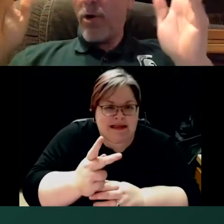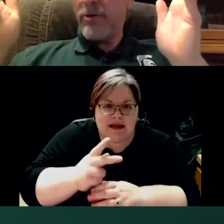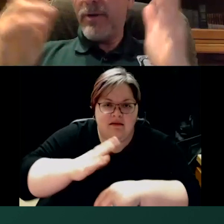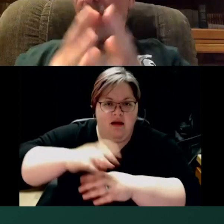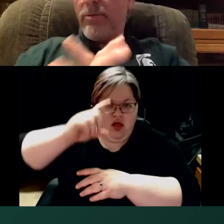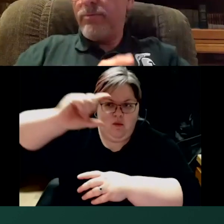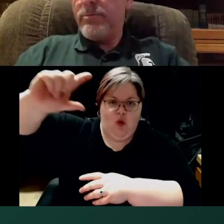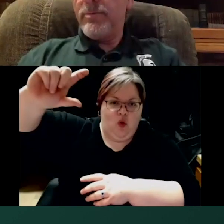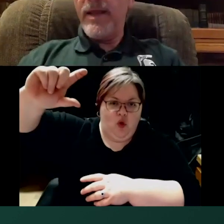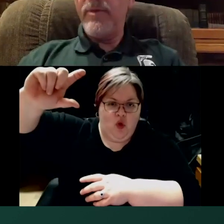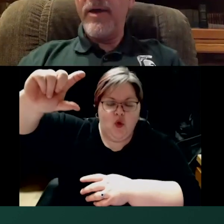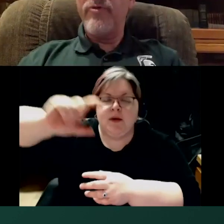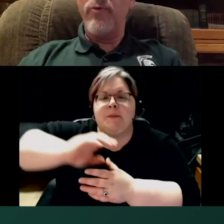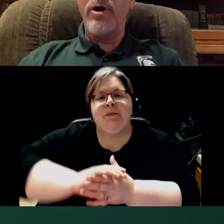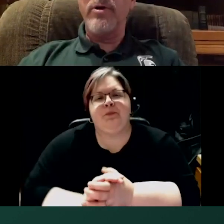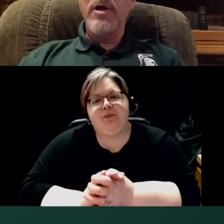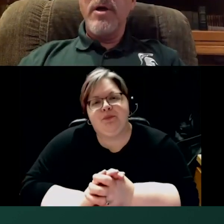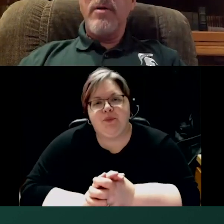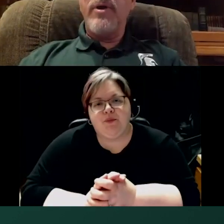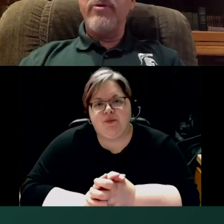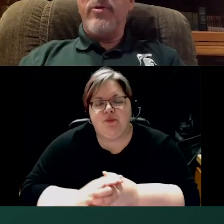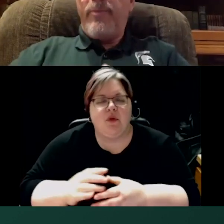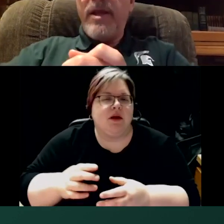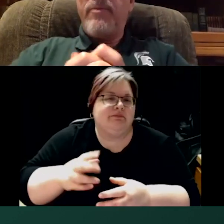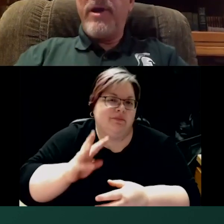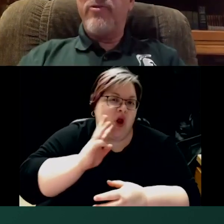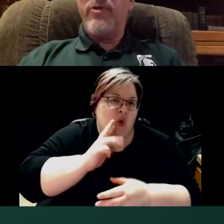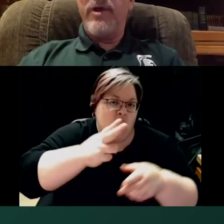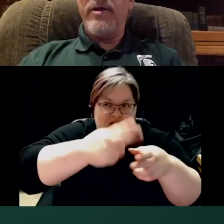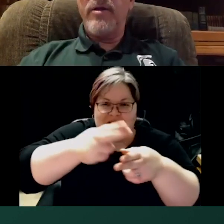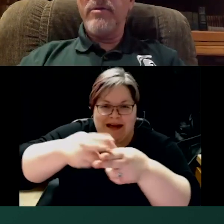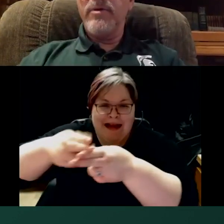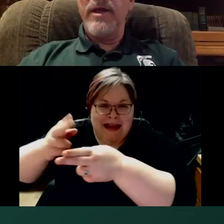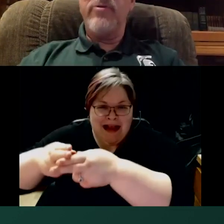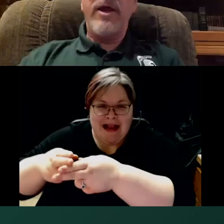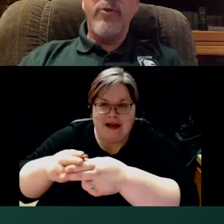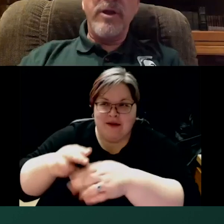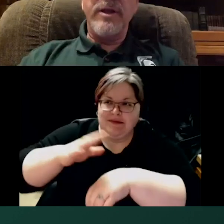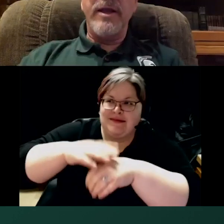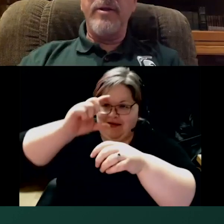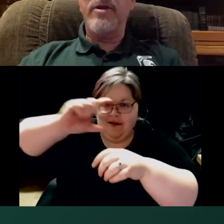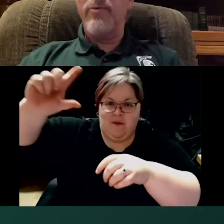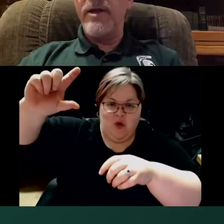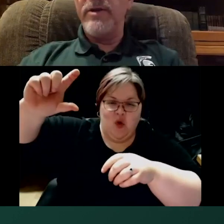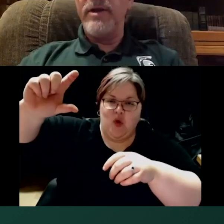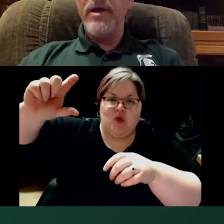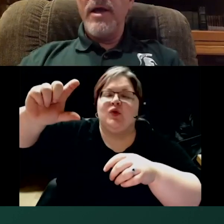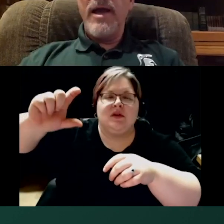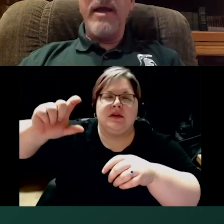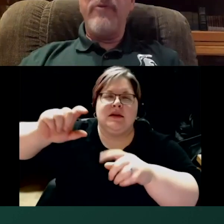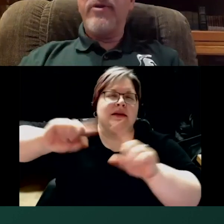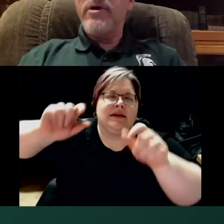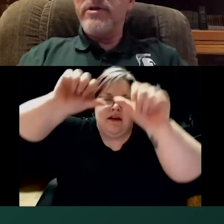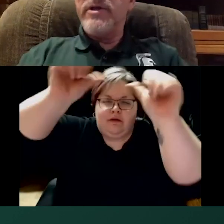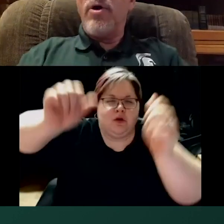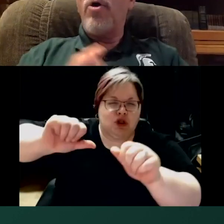they called them. They all named them after water. But the big picture things like tranquility and serenity